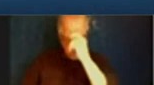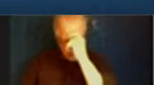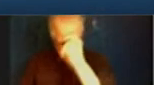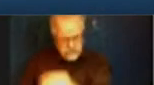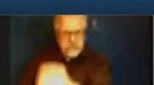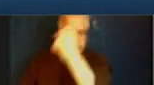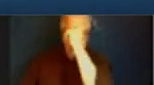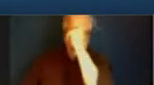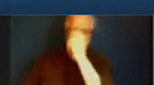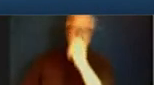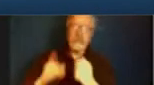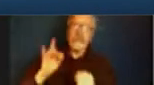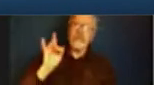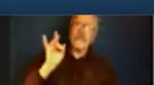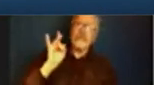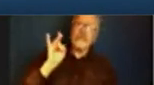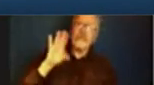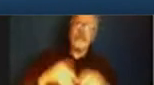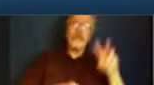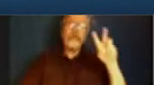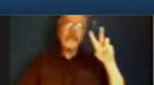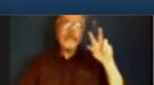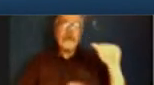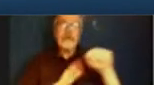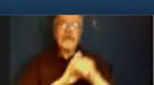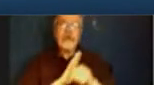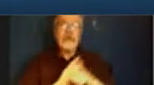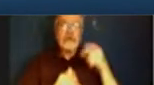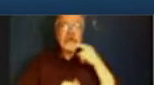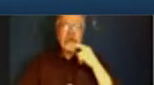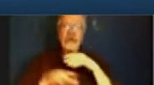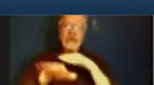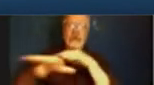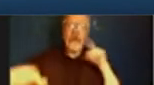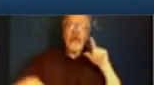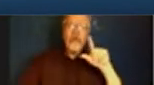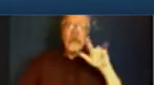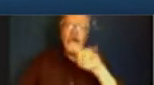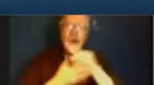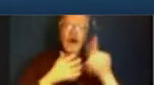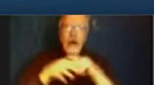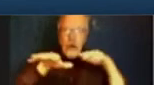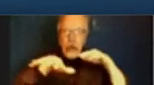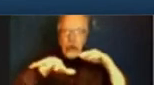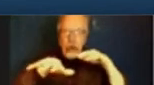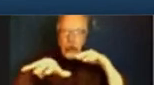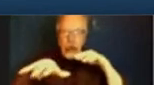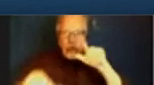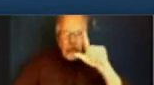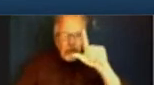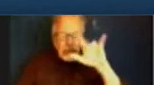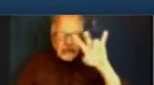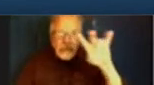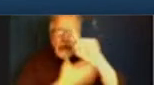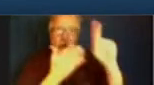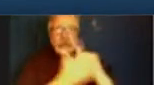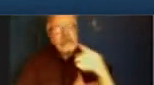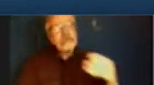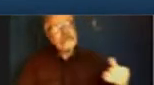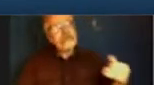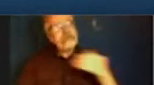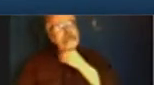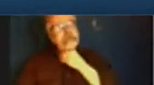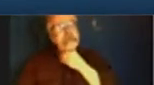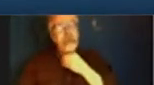for 27 hours, and he talked about how people just helped each other. Somebody gave him an orange. Another person gave him a blanket. Help somebody. I